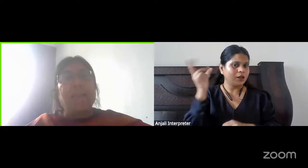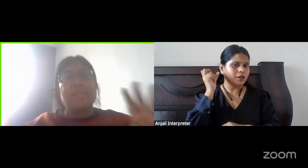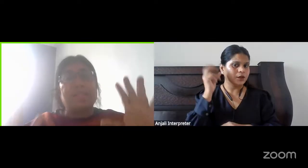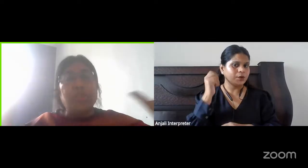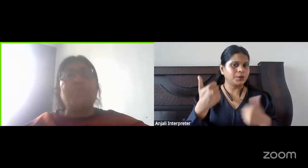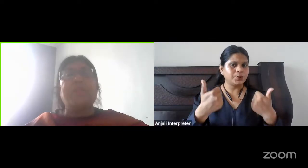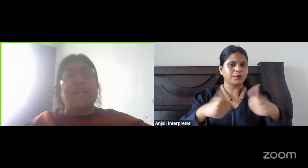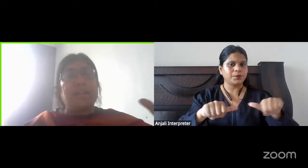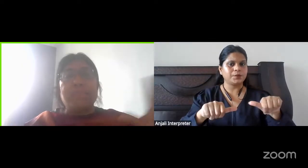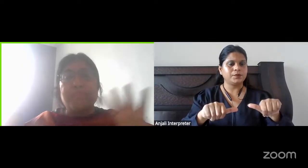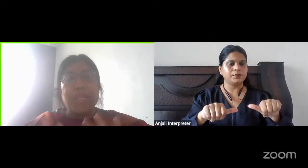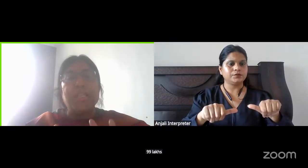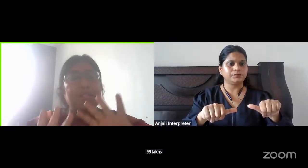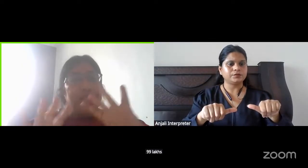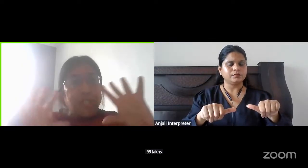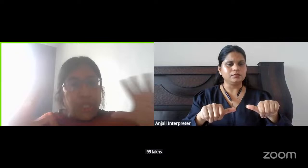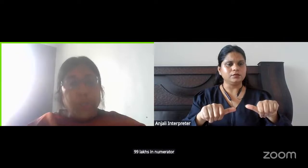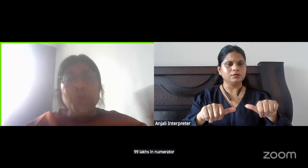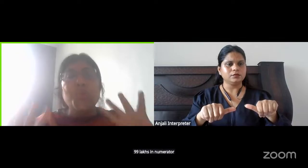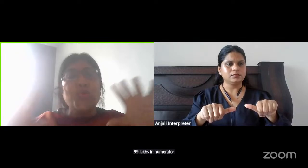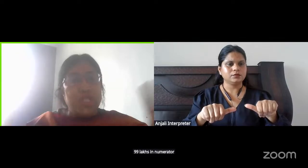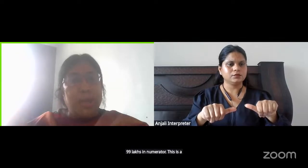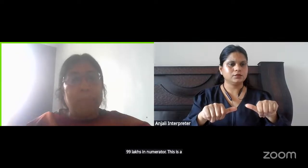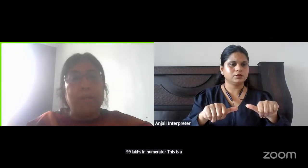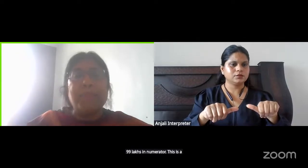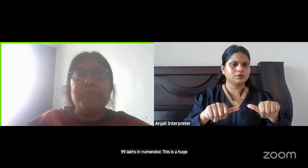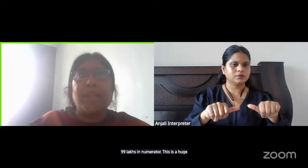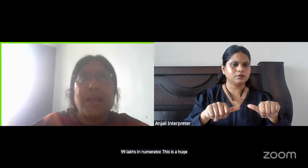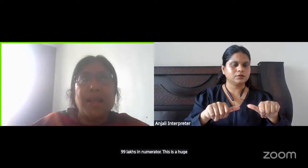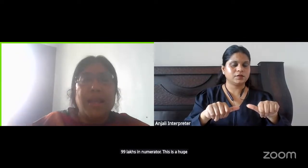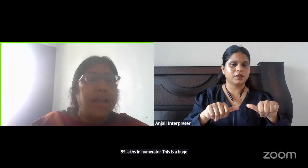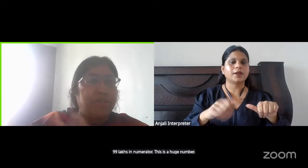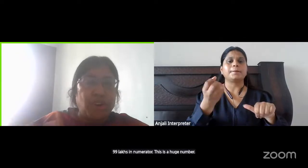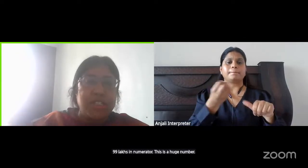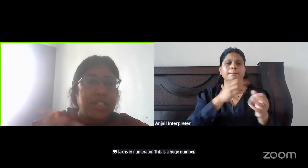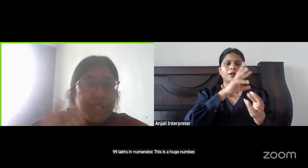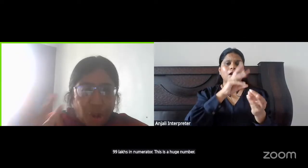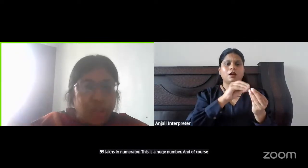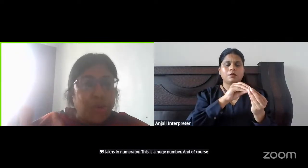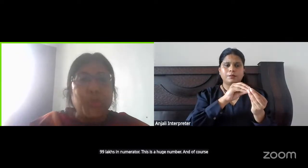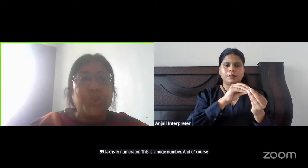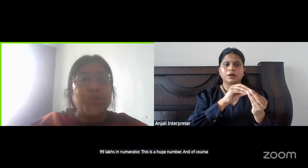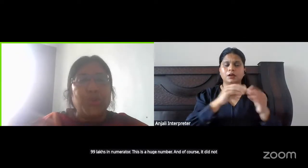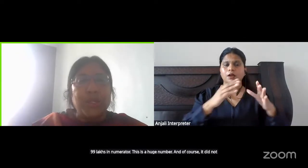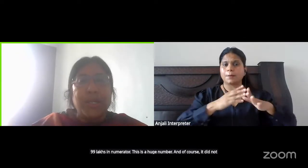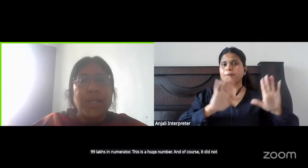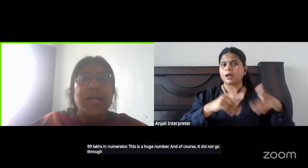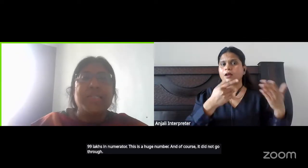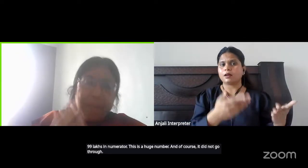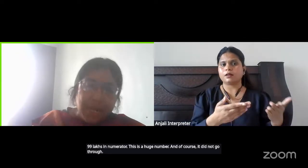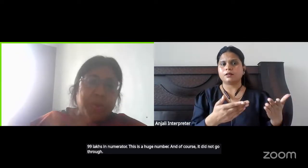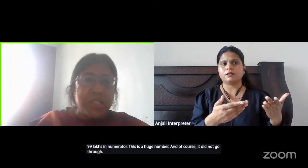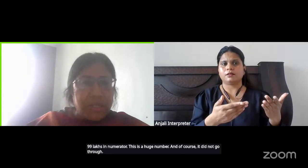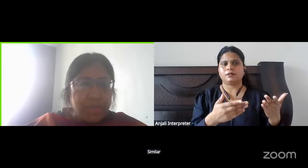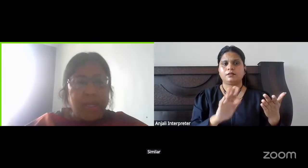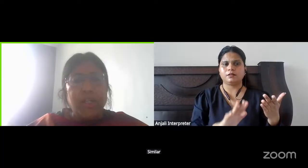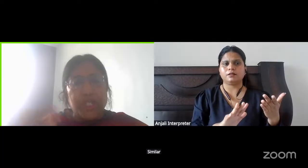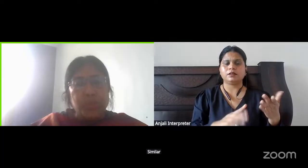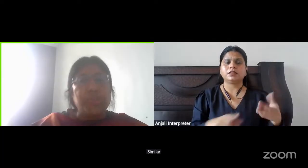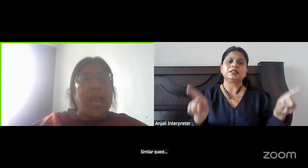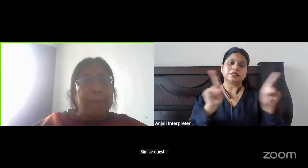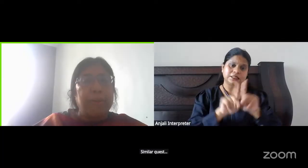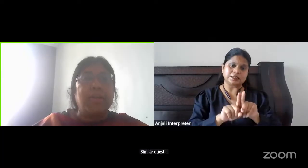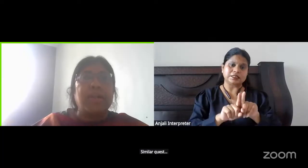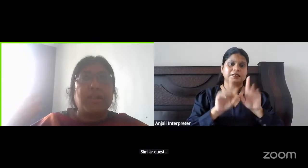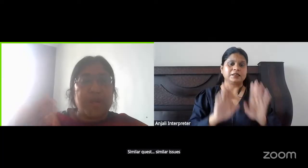29 lakhs enumerator. This is a huge number. And of course, it did not go through. Similar